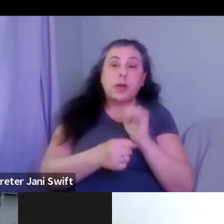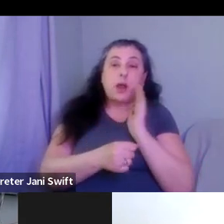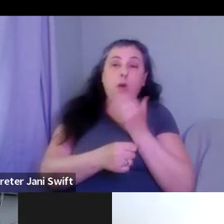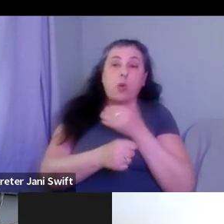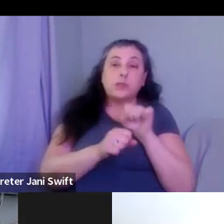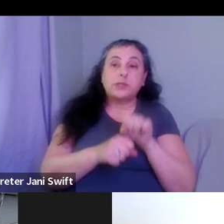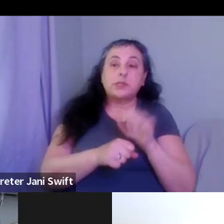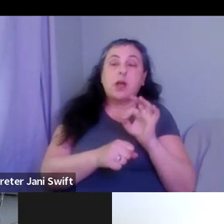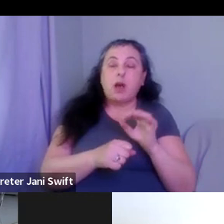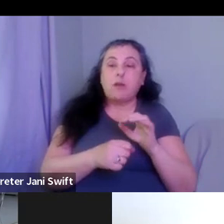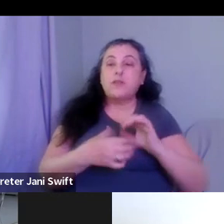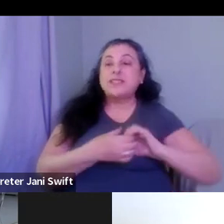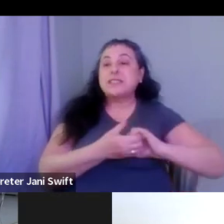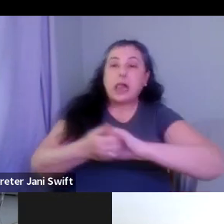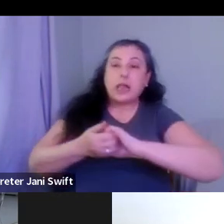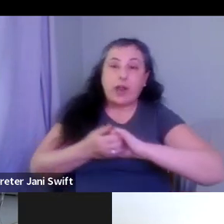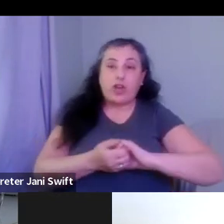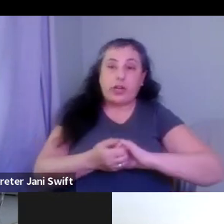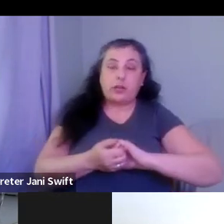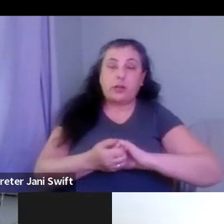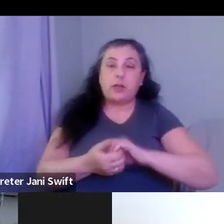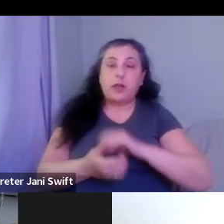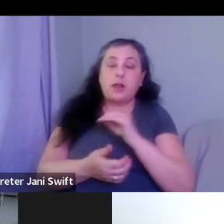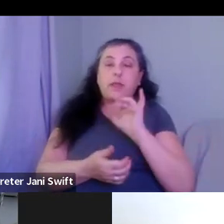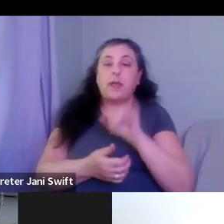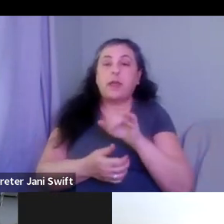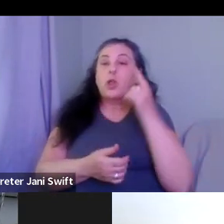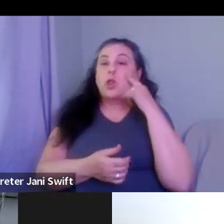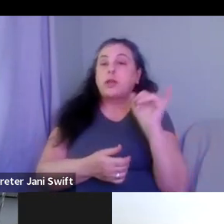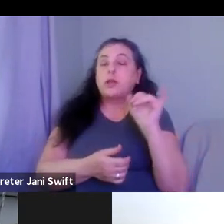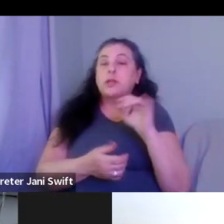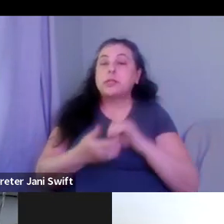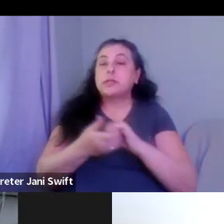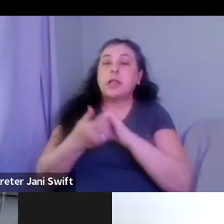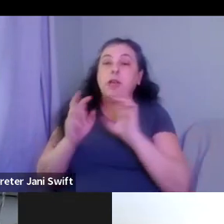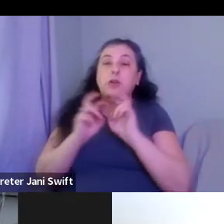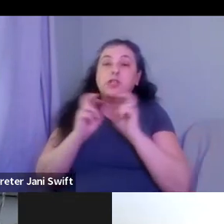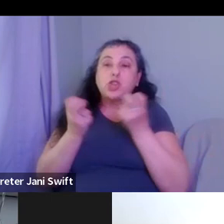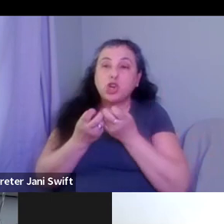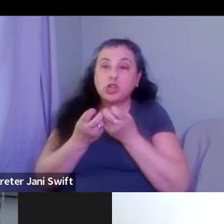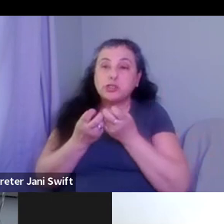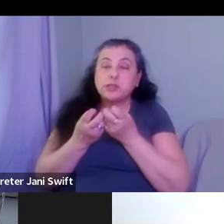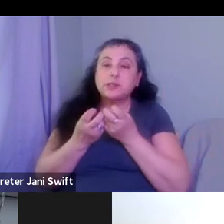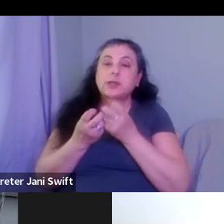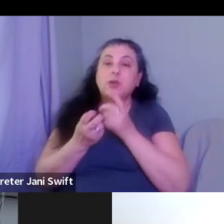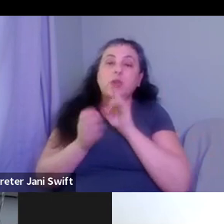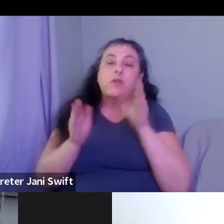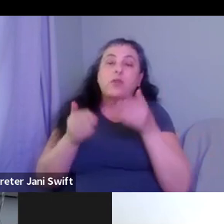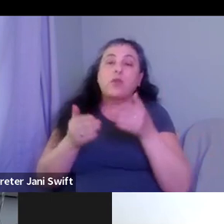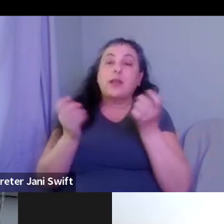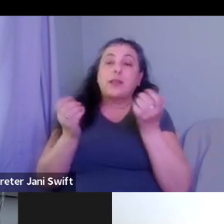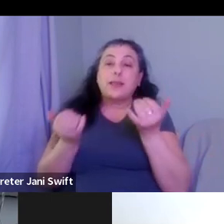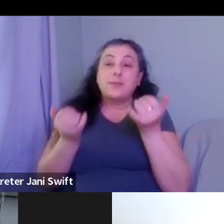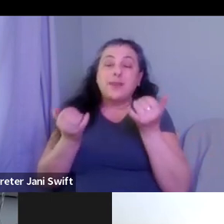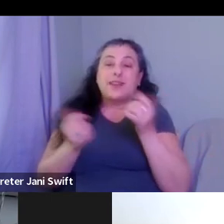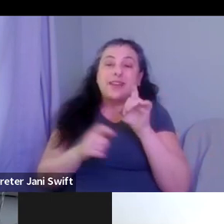of solidarity, and that can look like solidarity circles where we really focus on the immediate needs